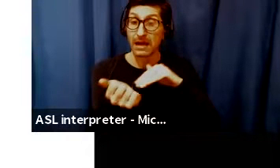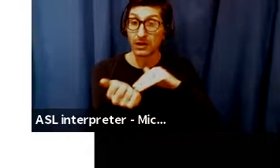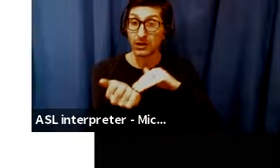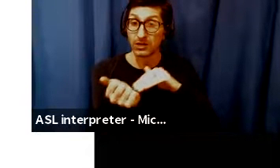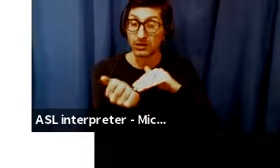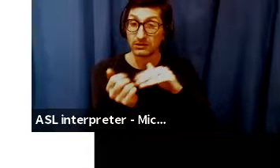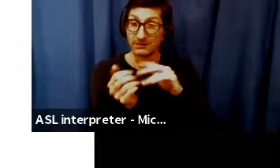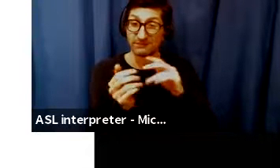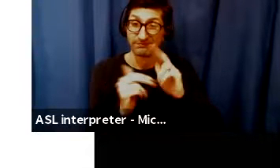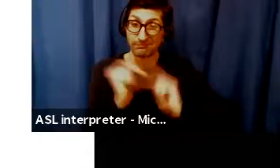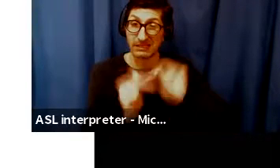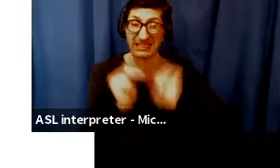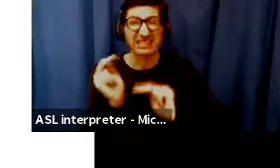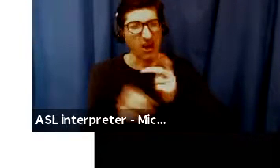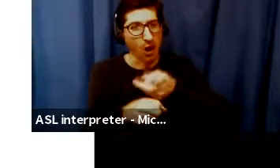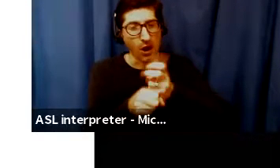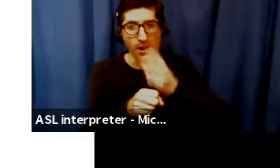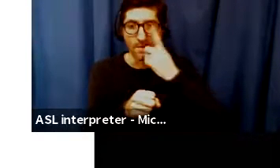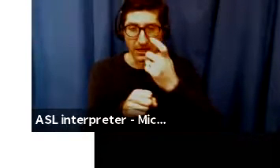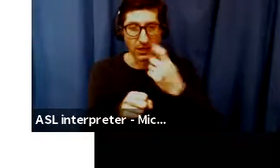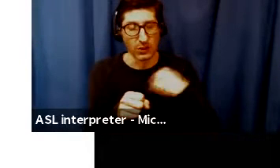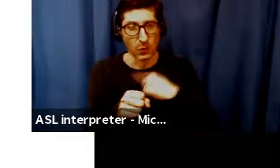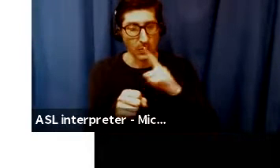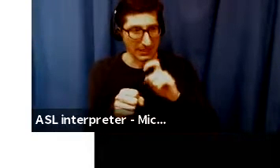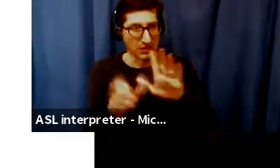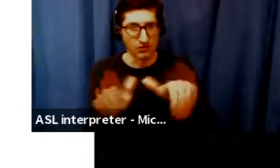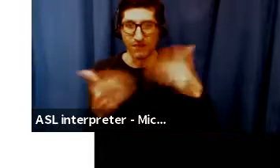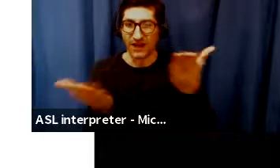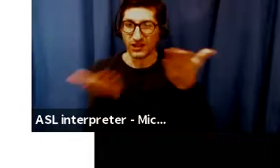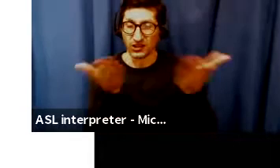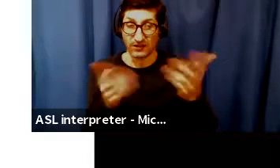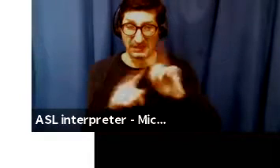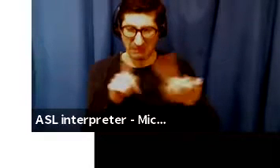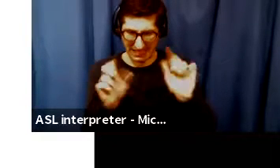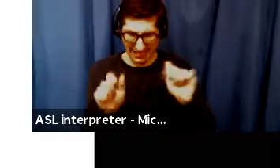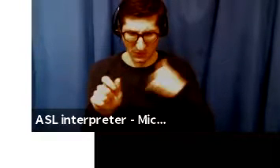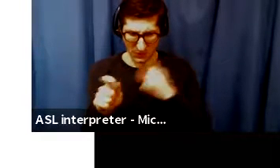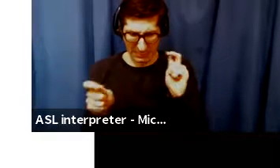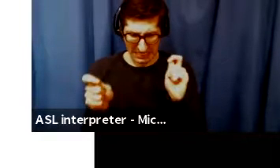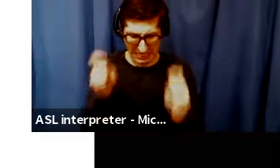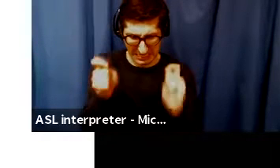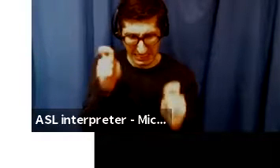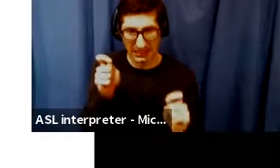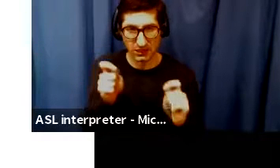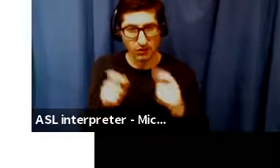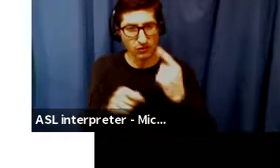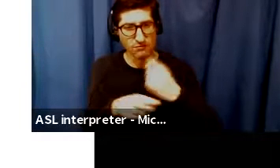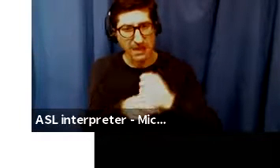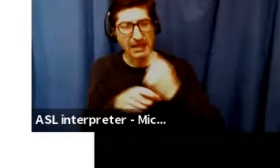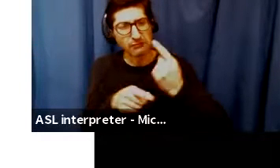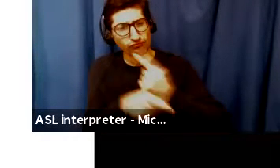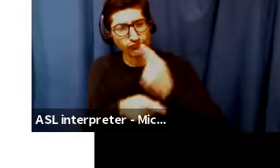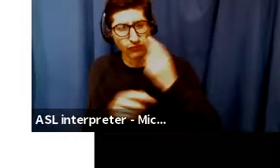all needing to maintain a safe environment, but do need to consider, are there reasonable modifications of policies, practices, and